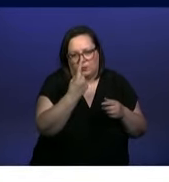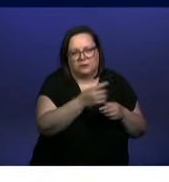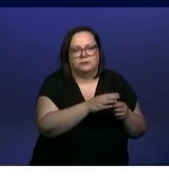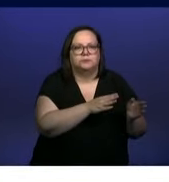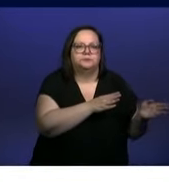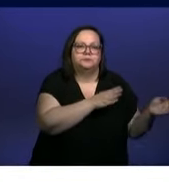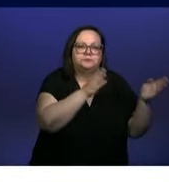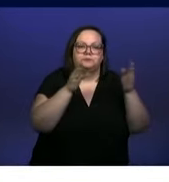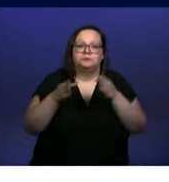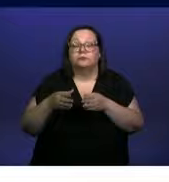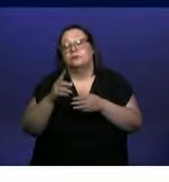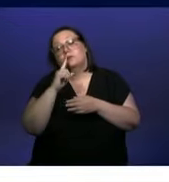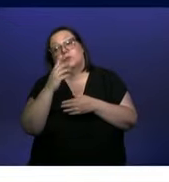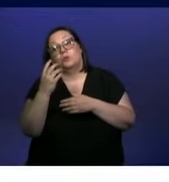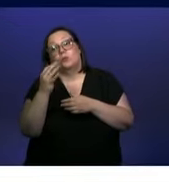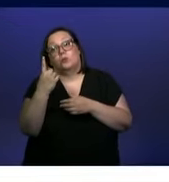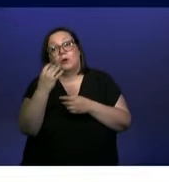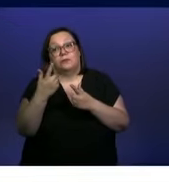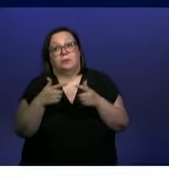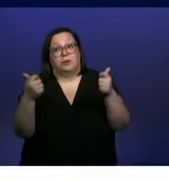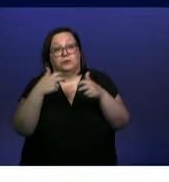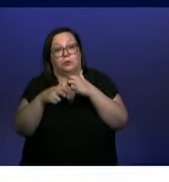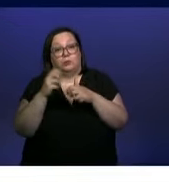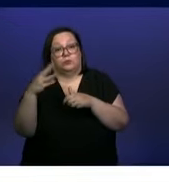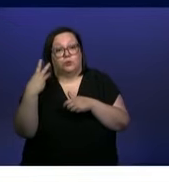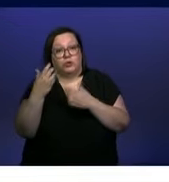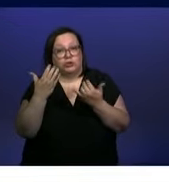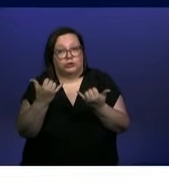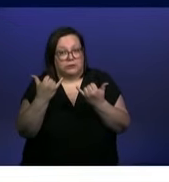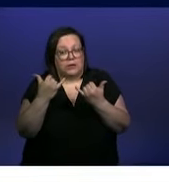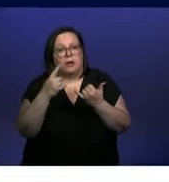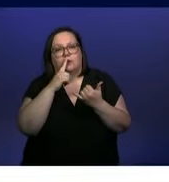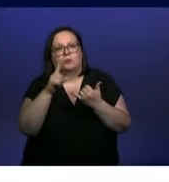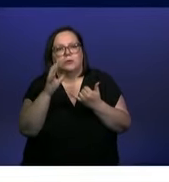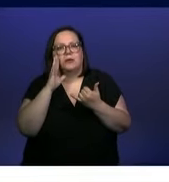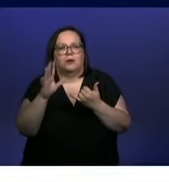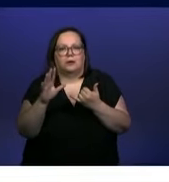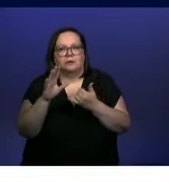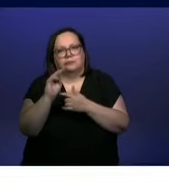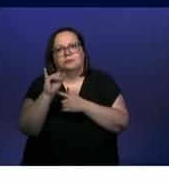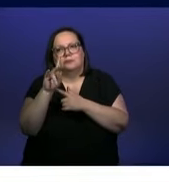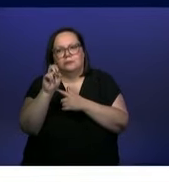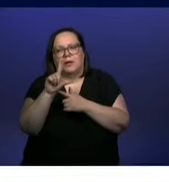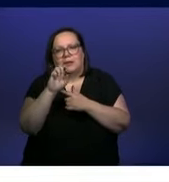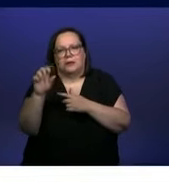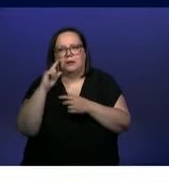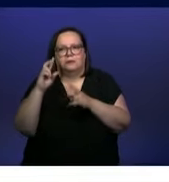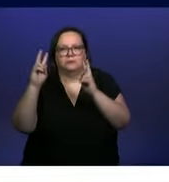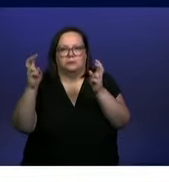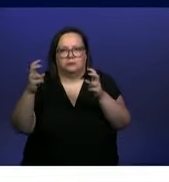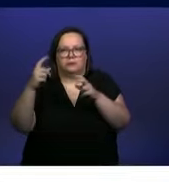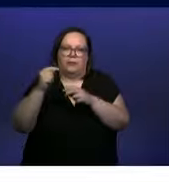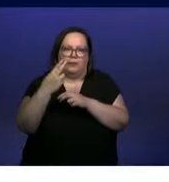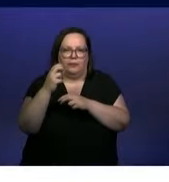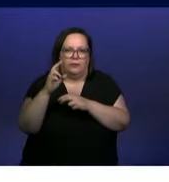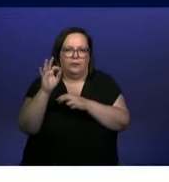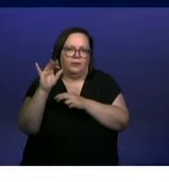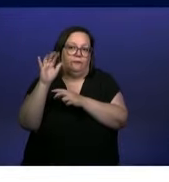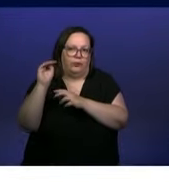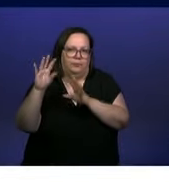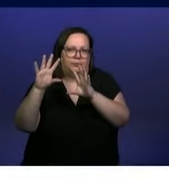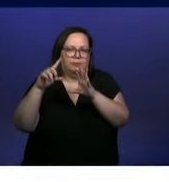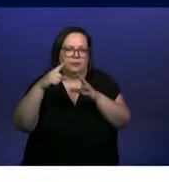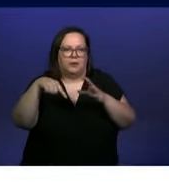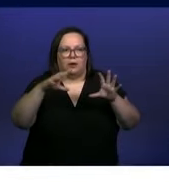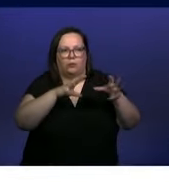today is you've got what Mike Lee has affectionately termed the firm. You've got Senate and House leadership that go into a back room, cobble